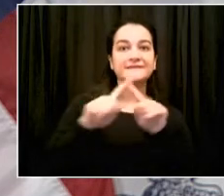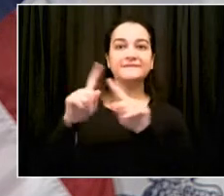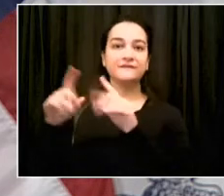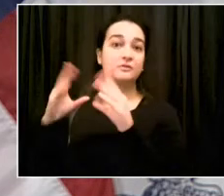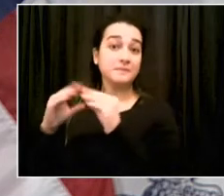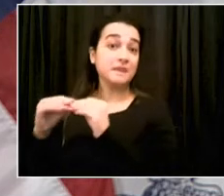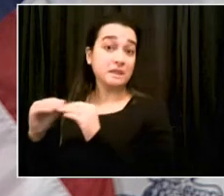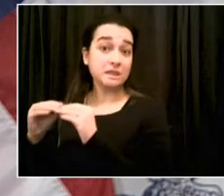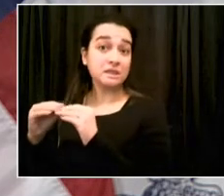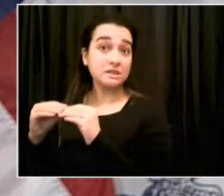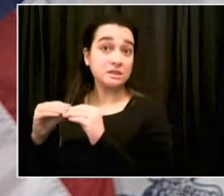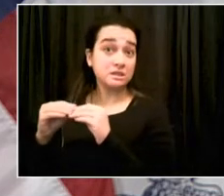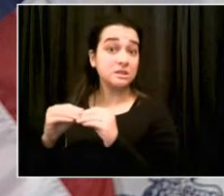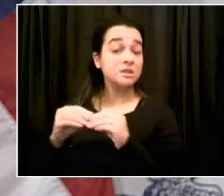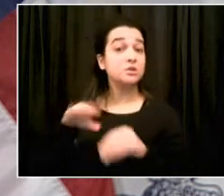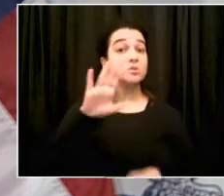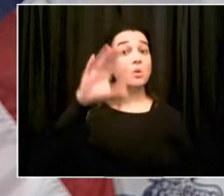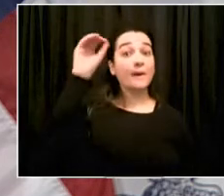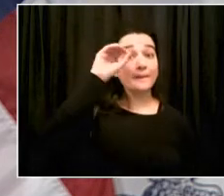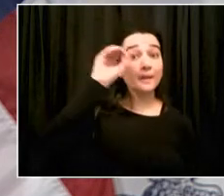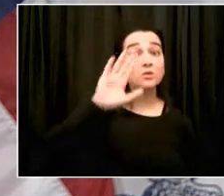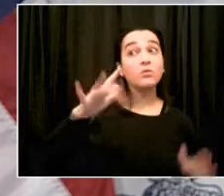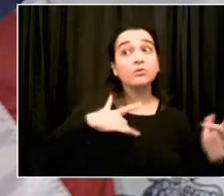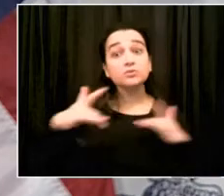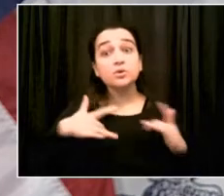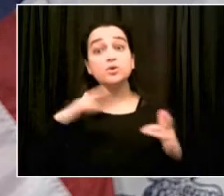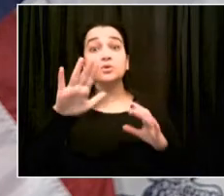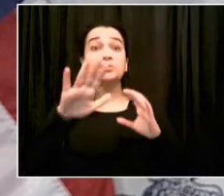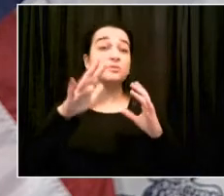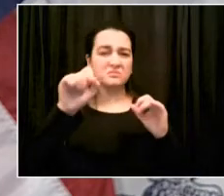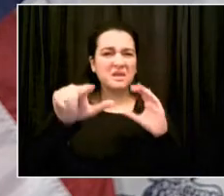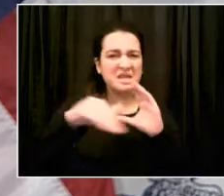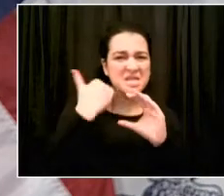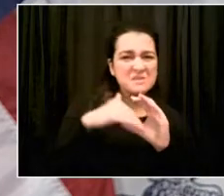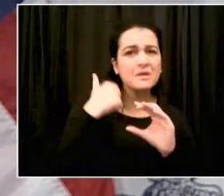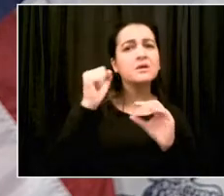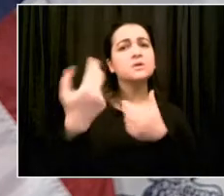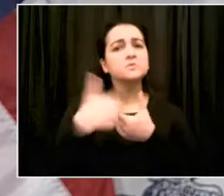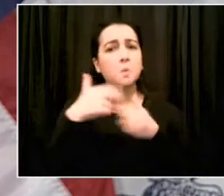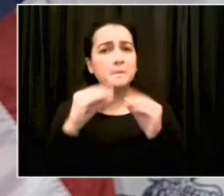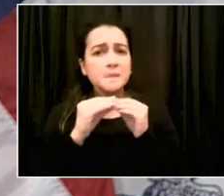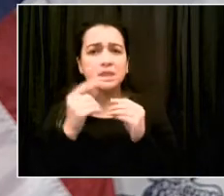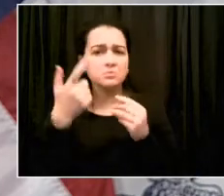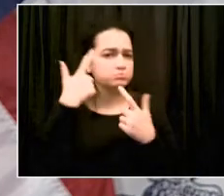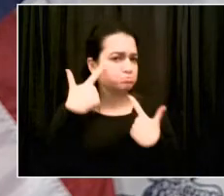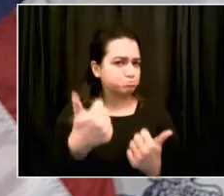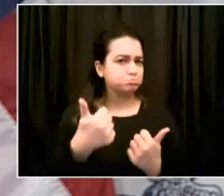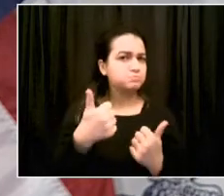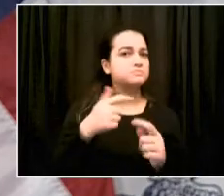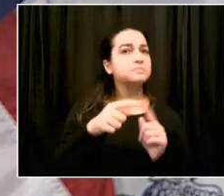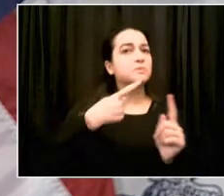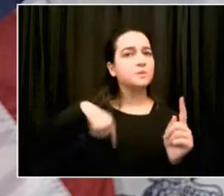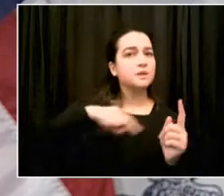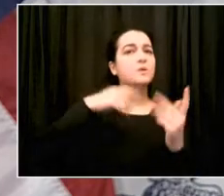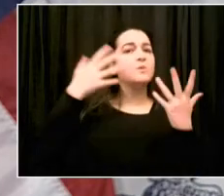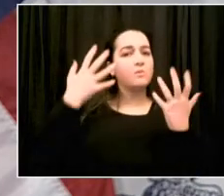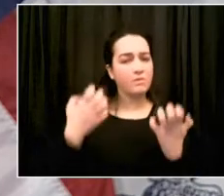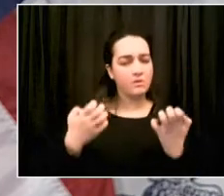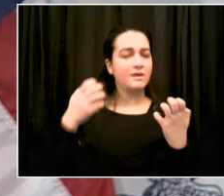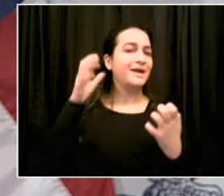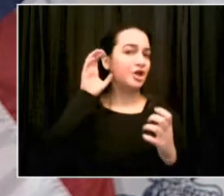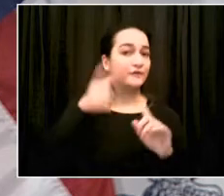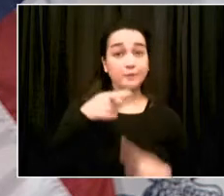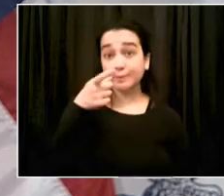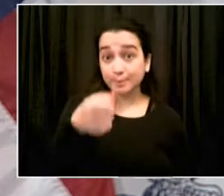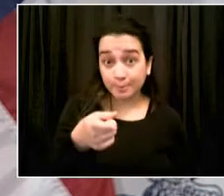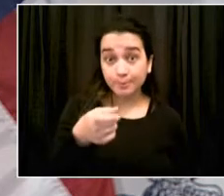us. As we address that threat, New York City has to lead the way in this country. We have to do it from a place of justice.